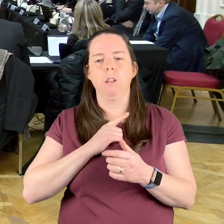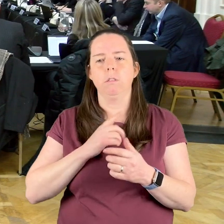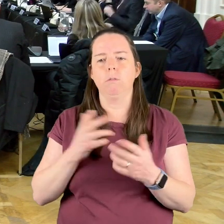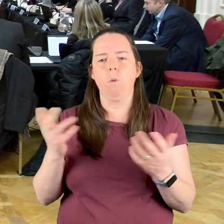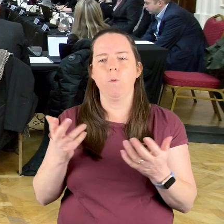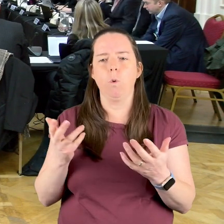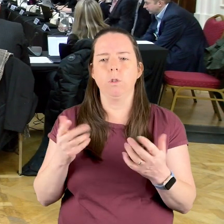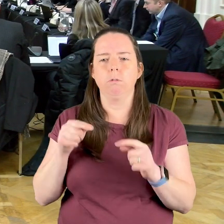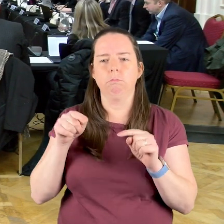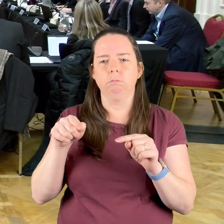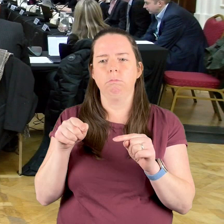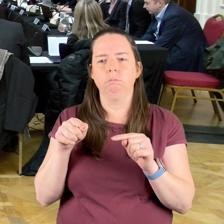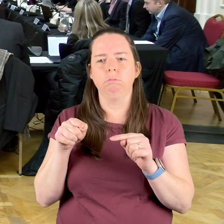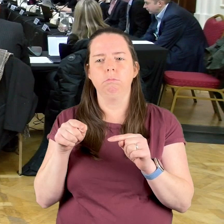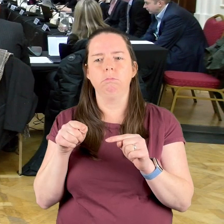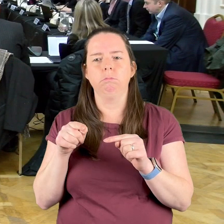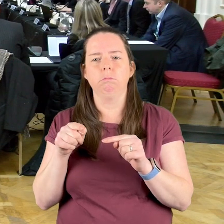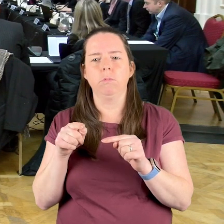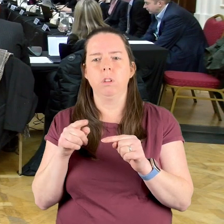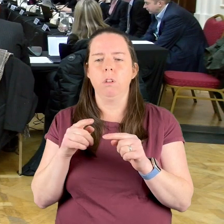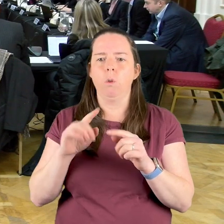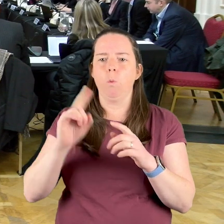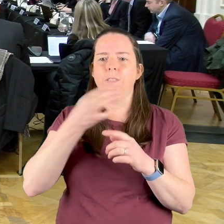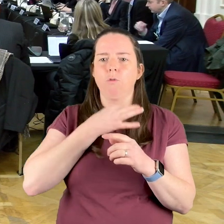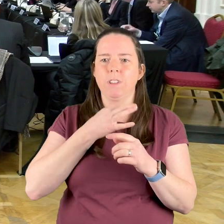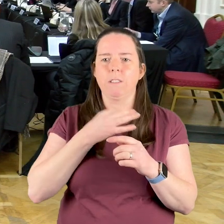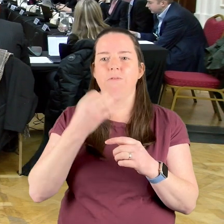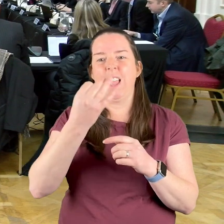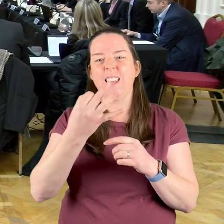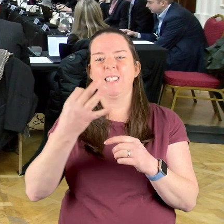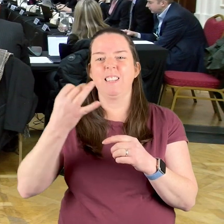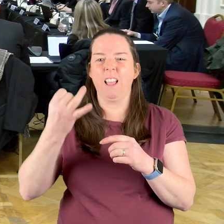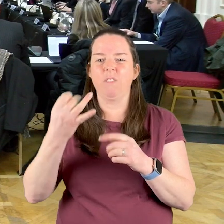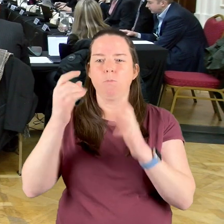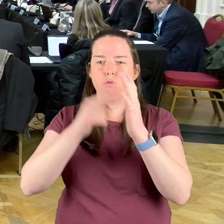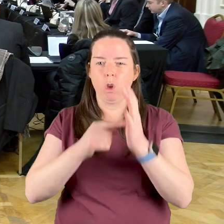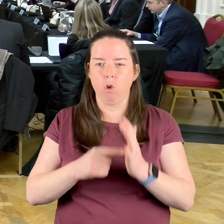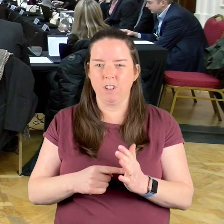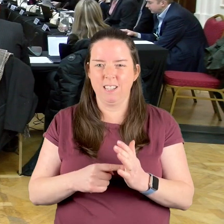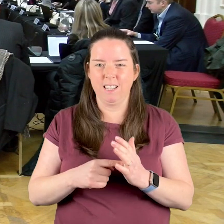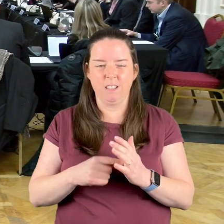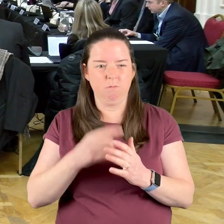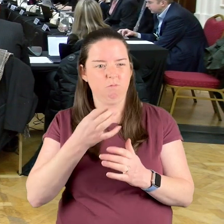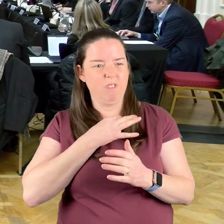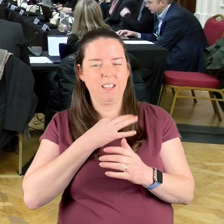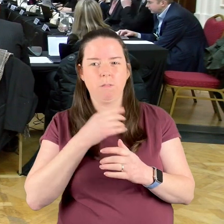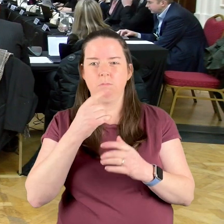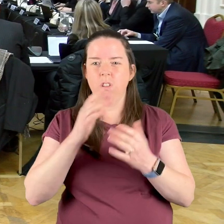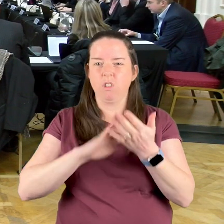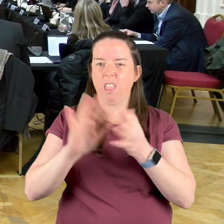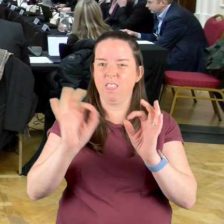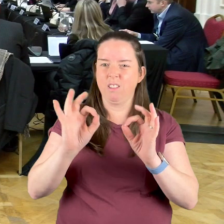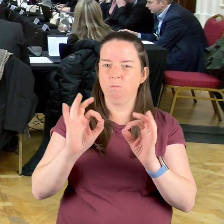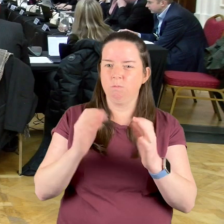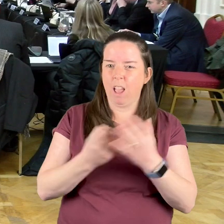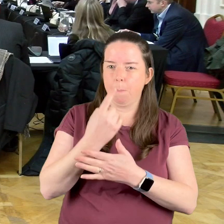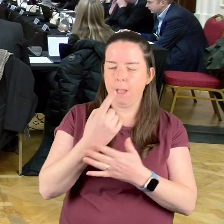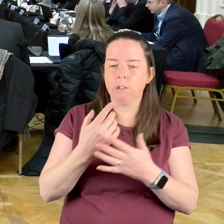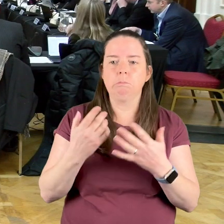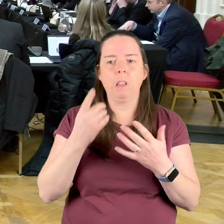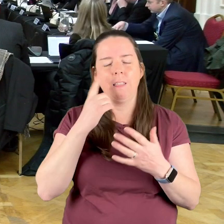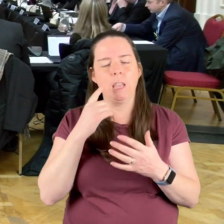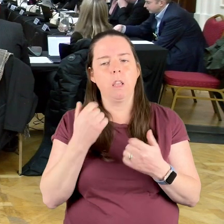course that's one of the risks of these 87 priorities, meaning nothing will happen. And I think that's a great